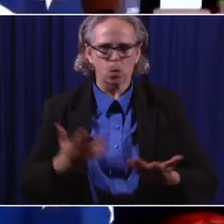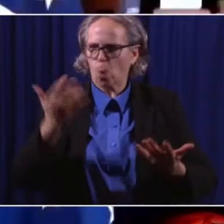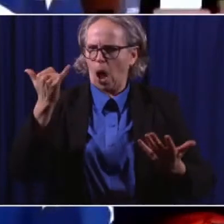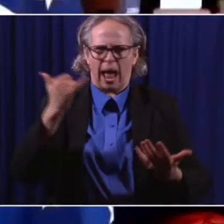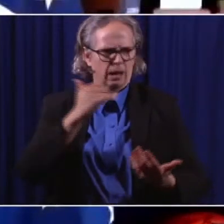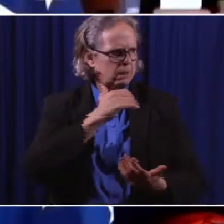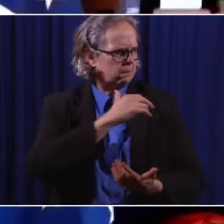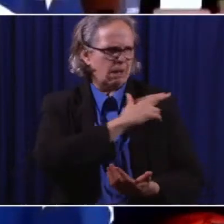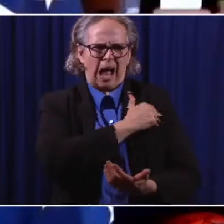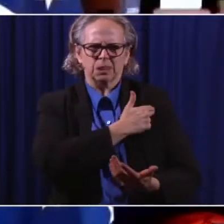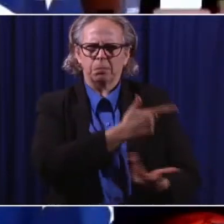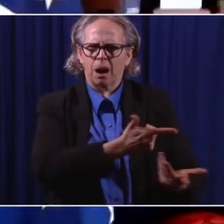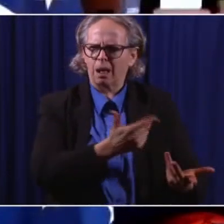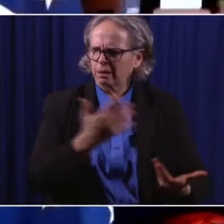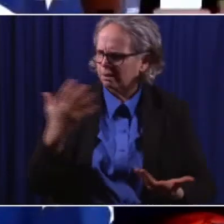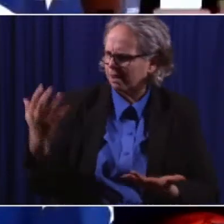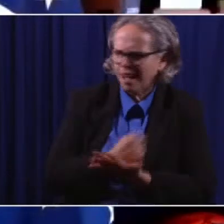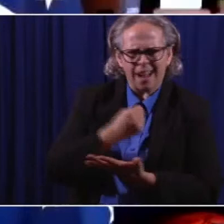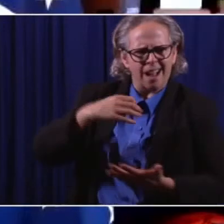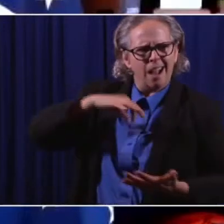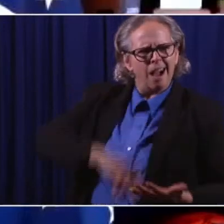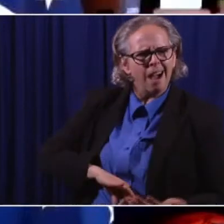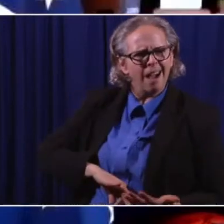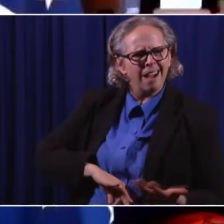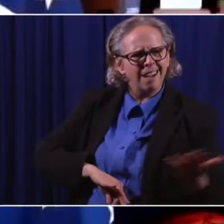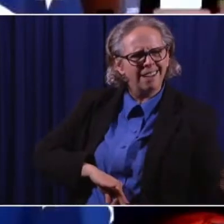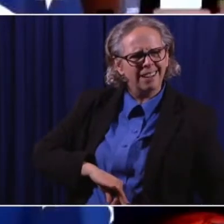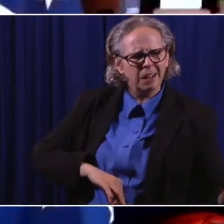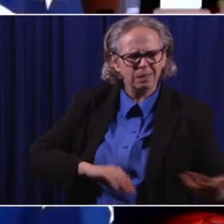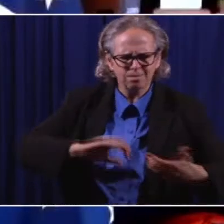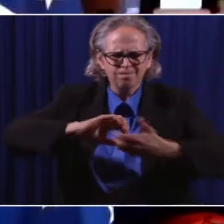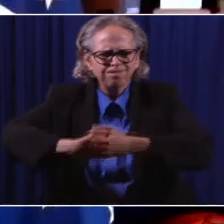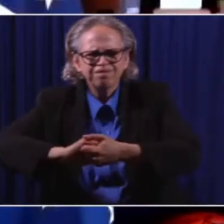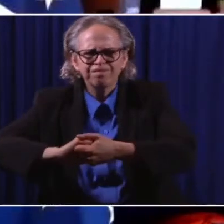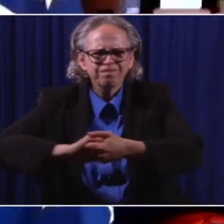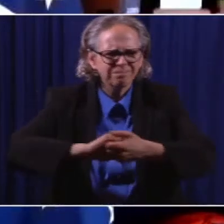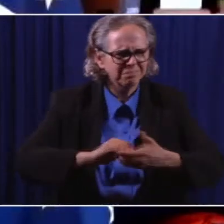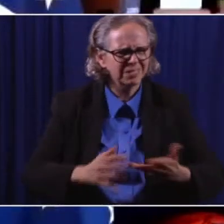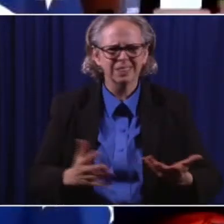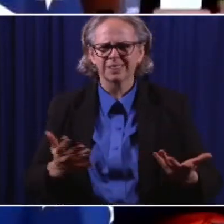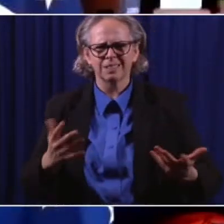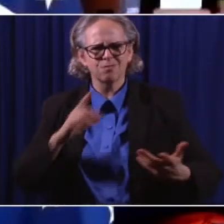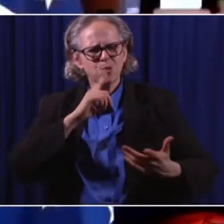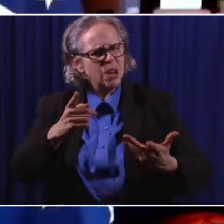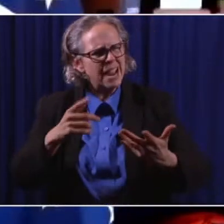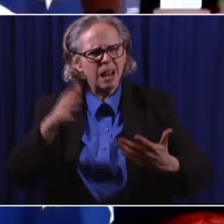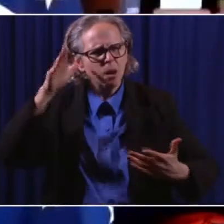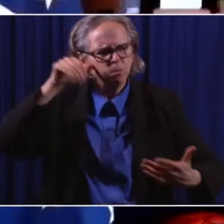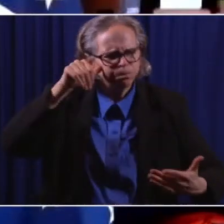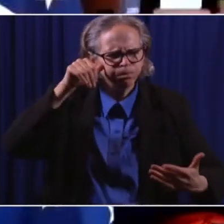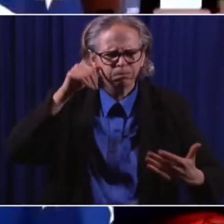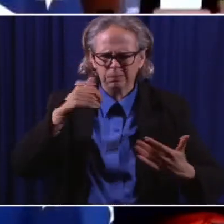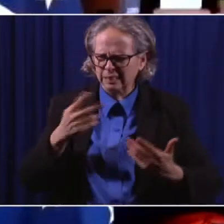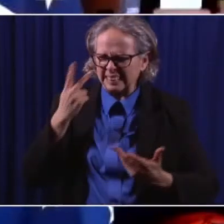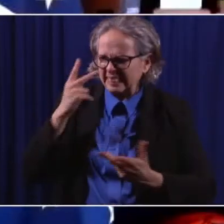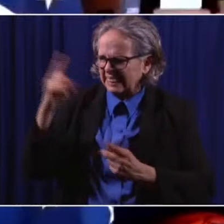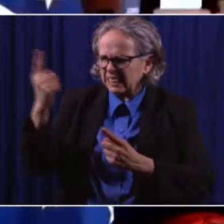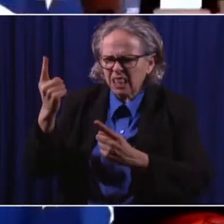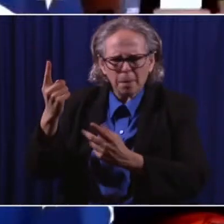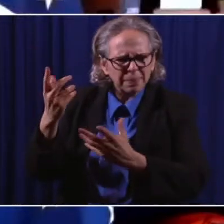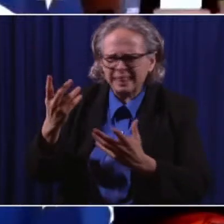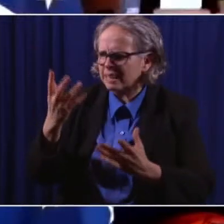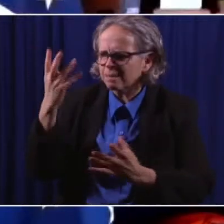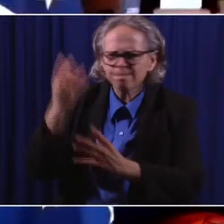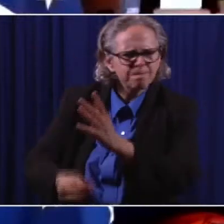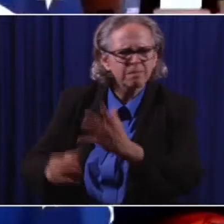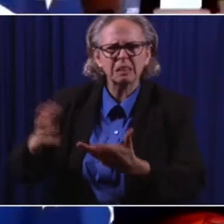of the resiliency of Ohio businesses, where they're stepping up. They're filling in a void, and we know that this is going to be here for a while, and that we